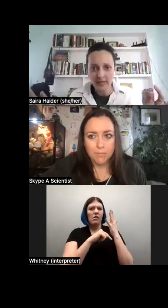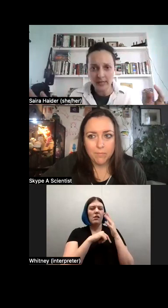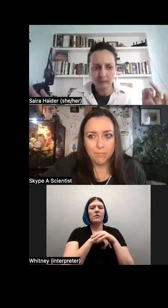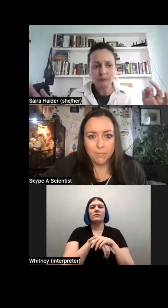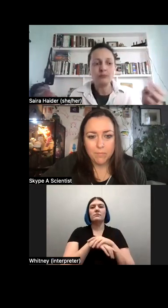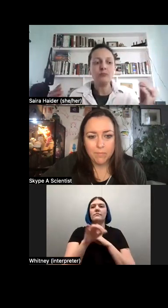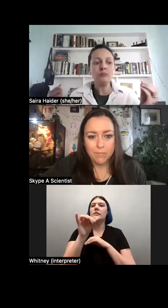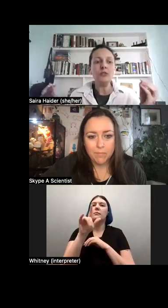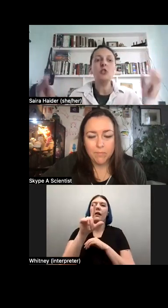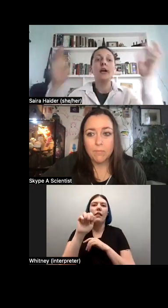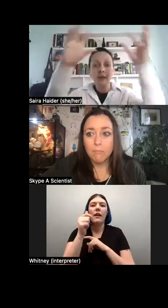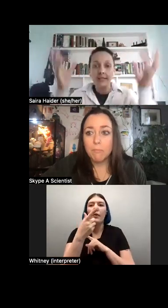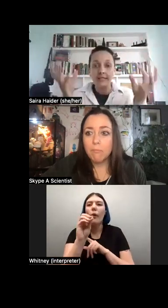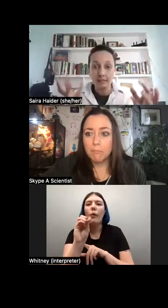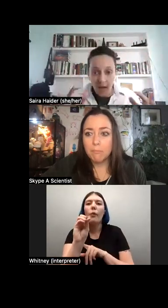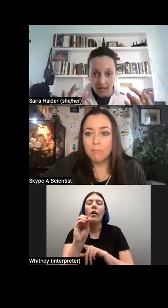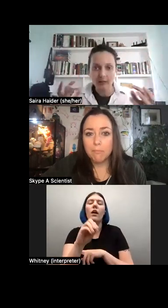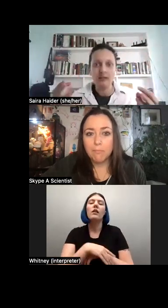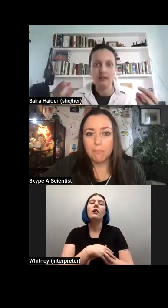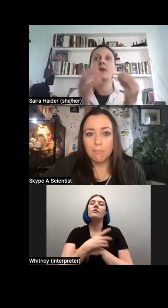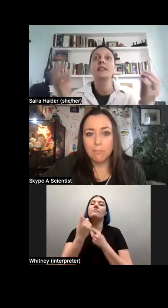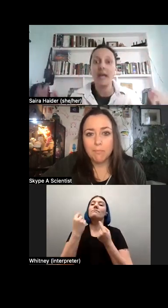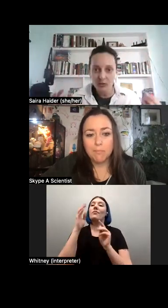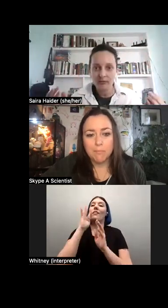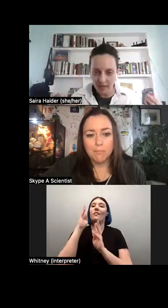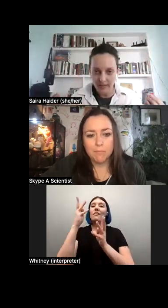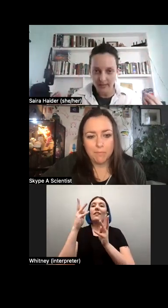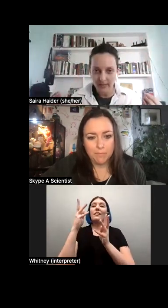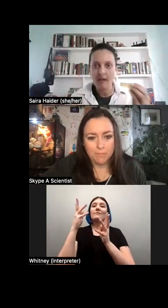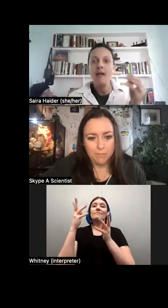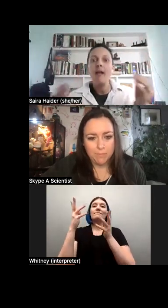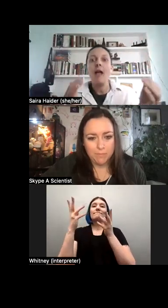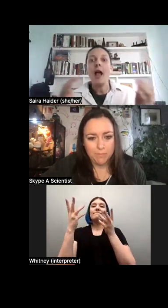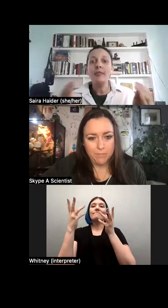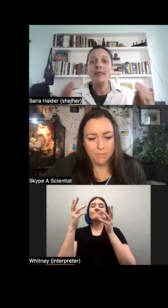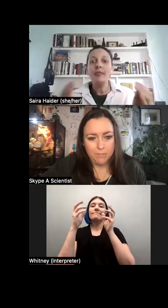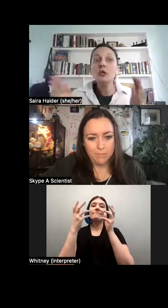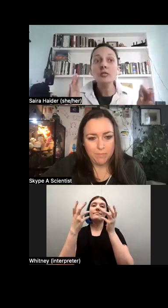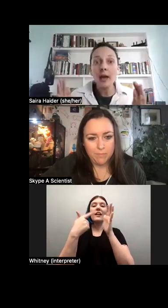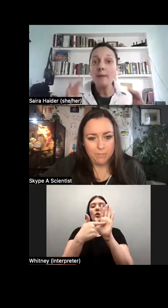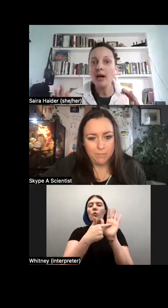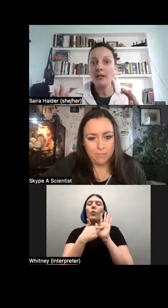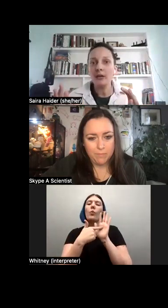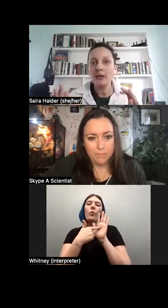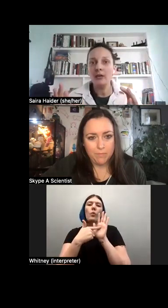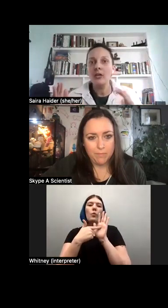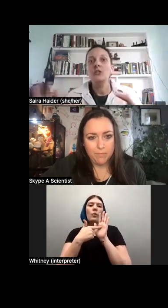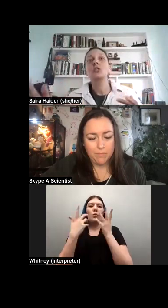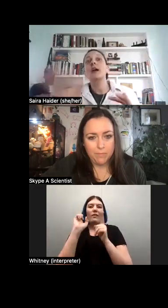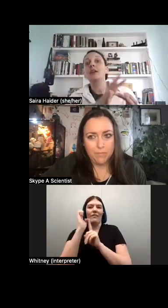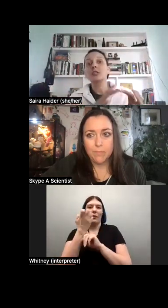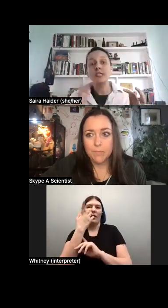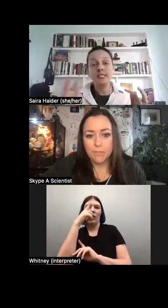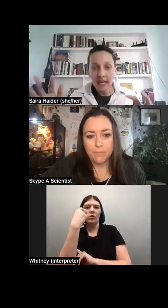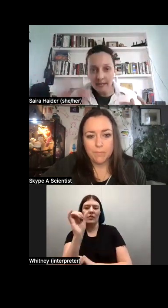Lego set, to try and create this model of what the natural environment is like. And then I use that model to try